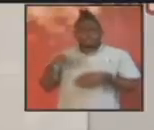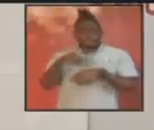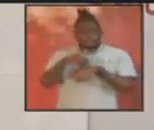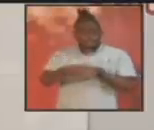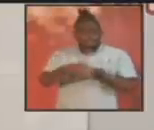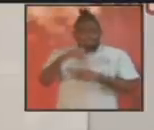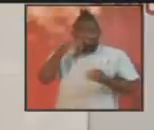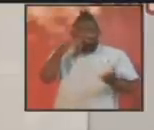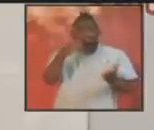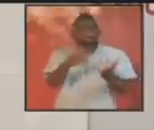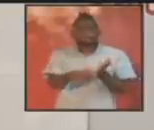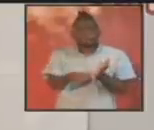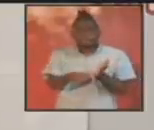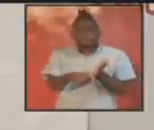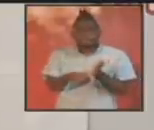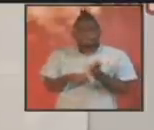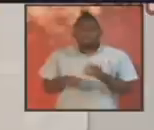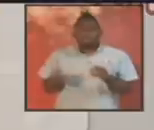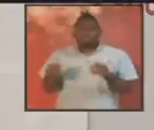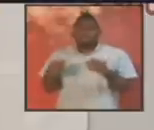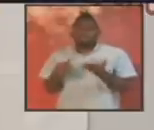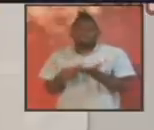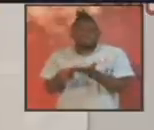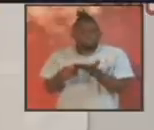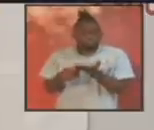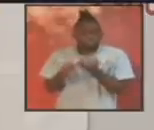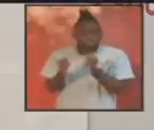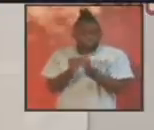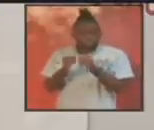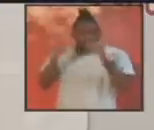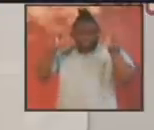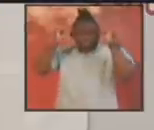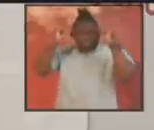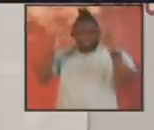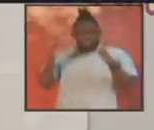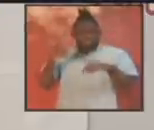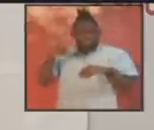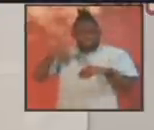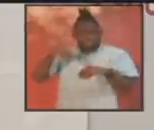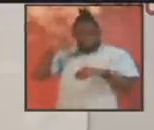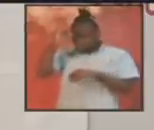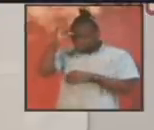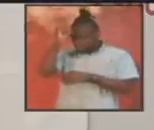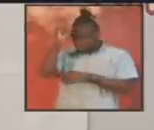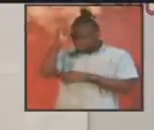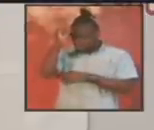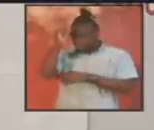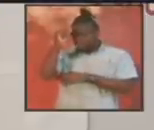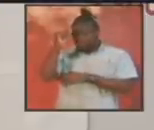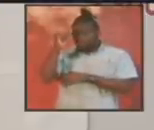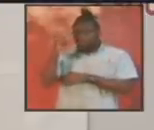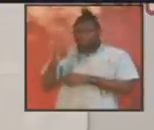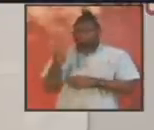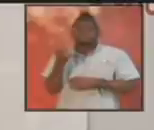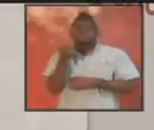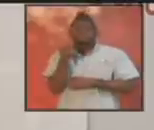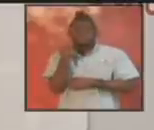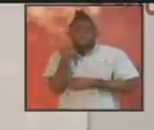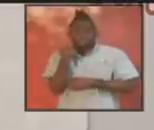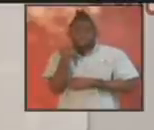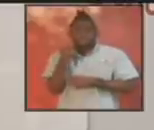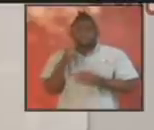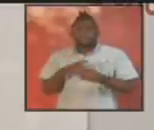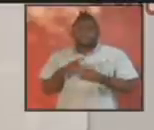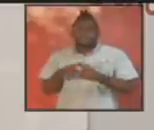my counterpart in India, the Minister of External Affairs, and more recently, the Prime Minister of